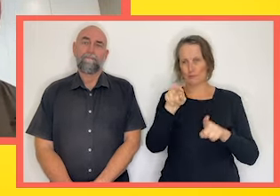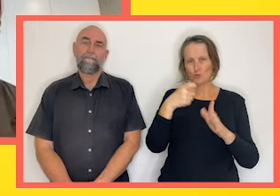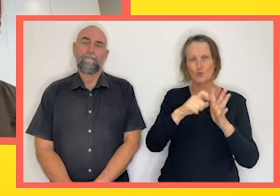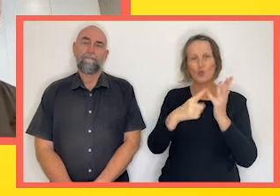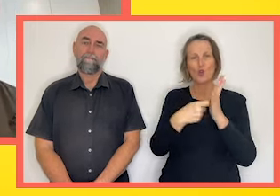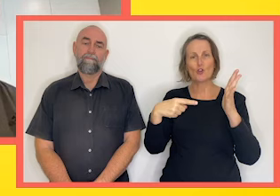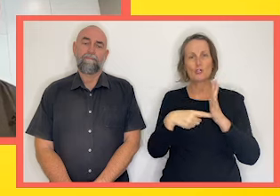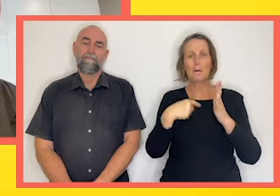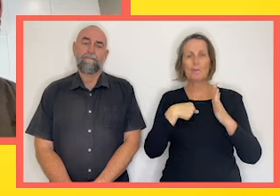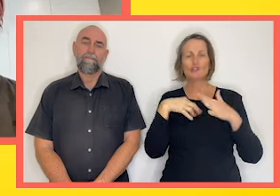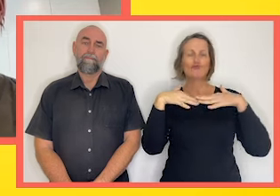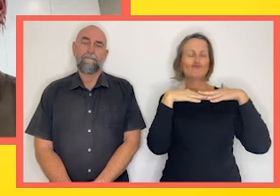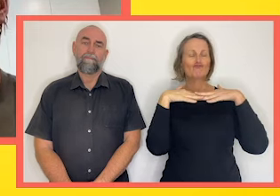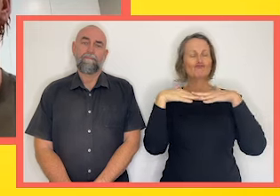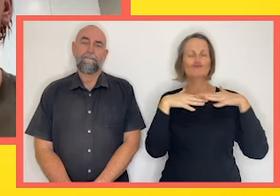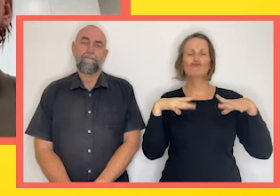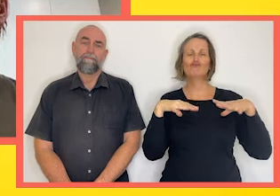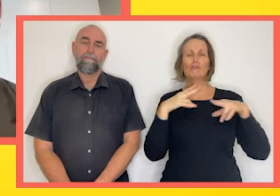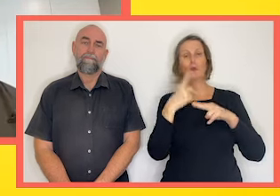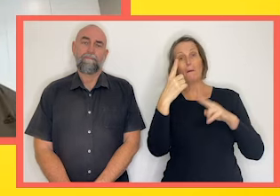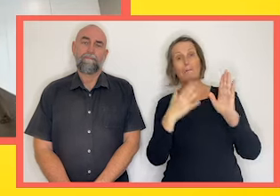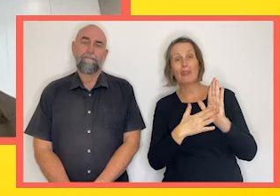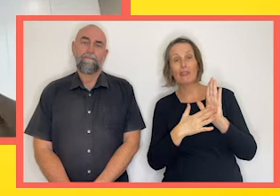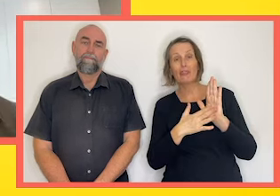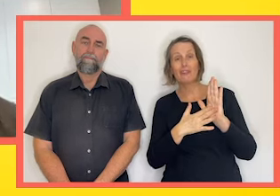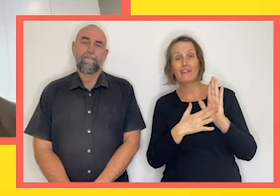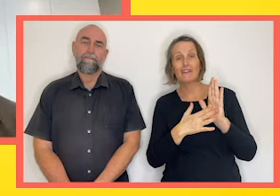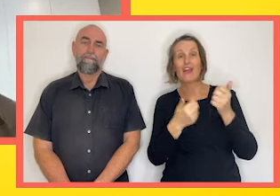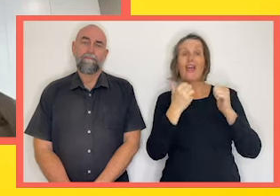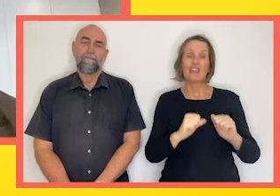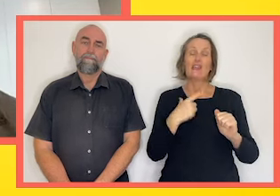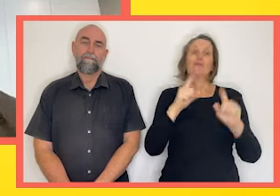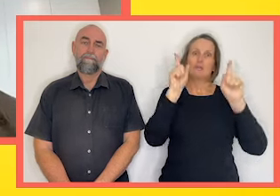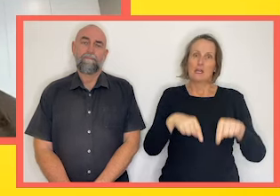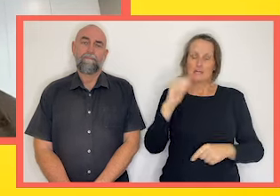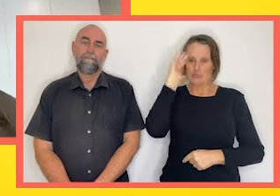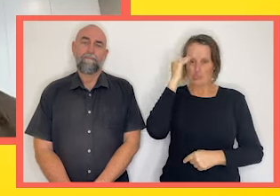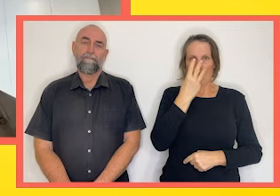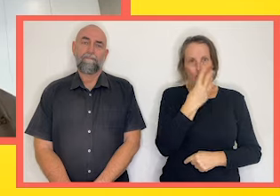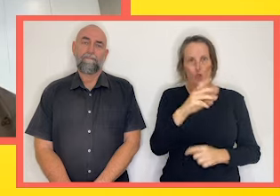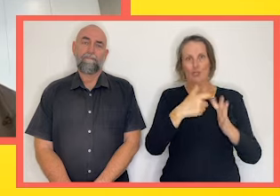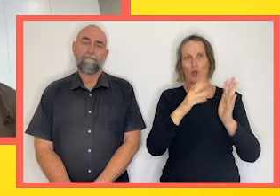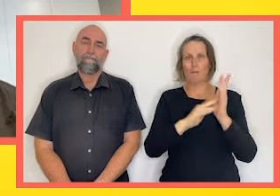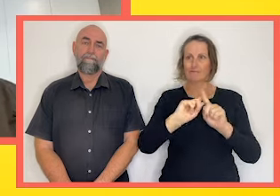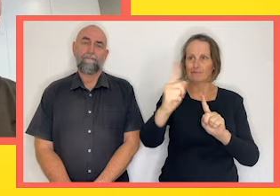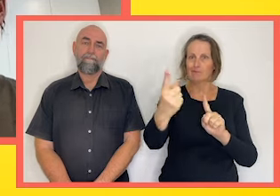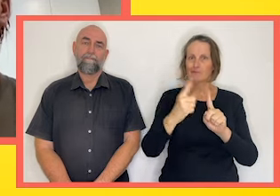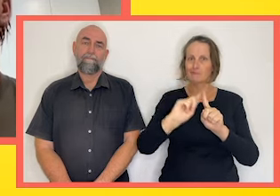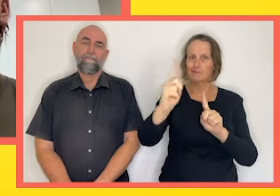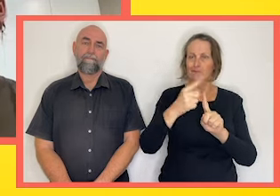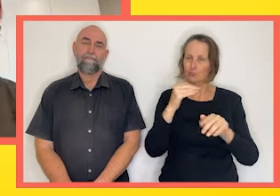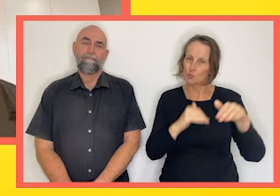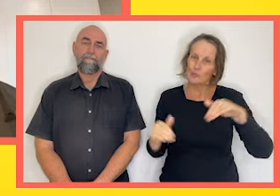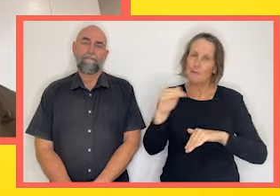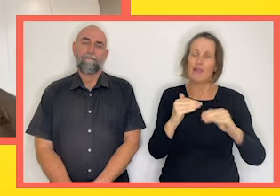Kurt, I was just bobbing for about a month, and then you progress from 30K. Next week you do 35, and you go up by a certain